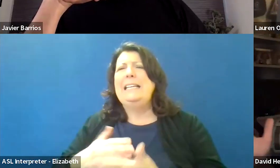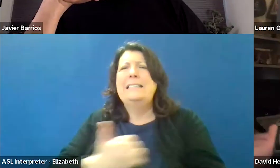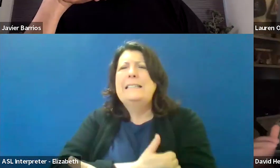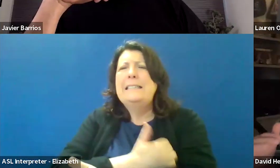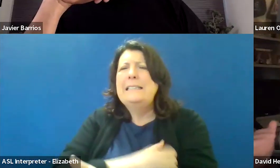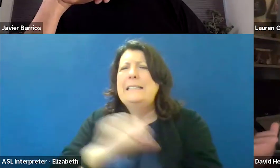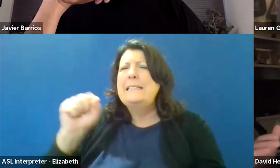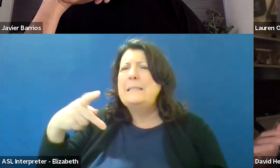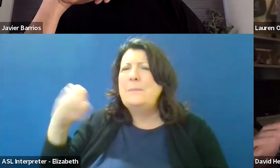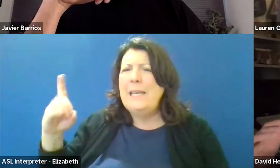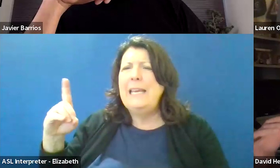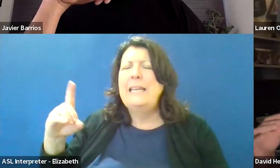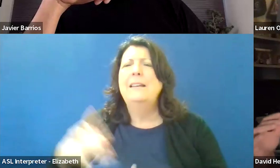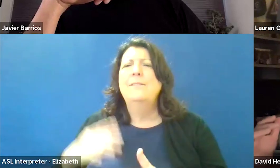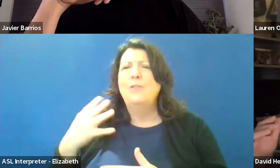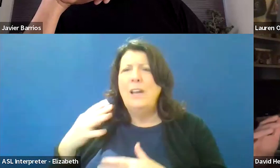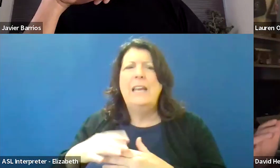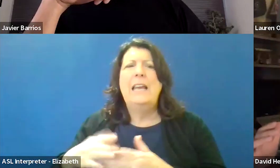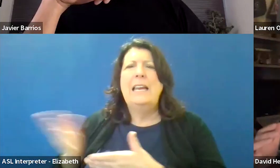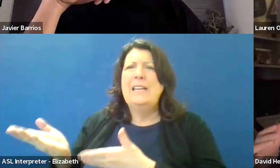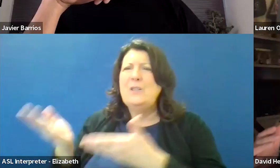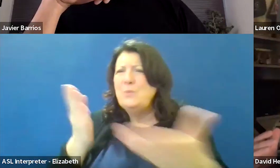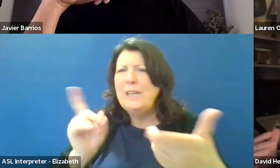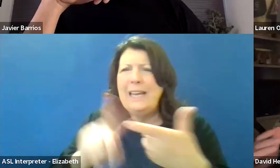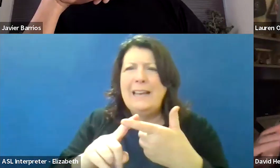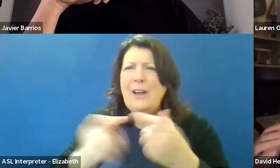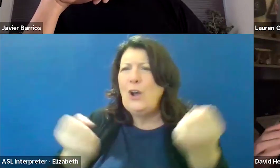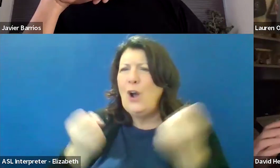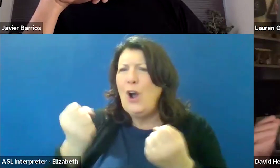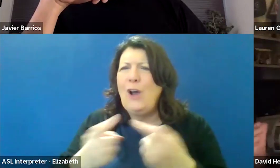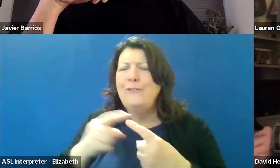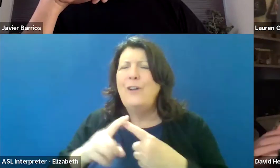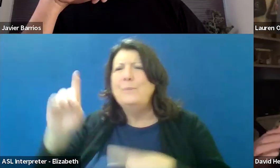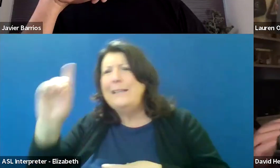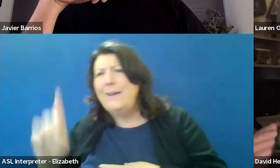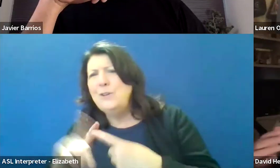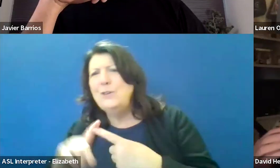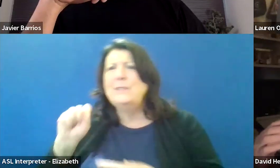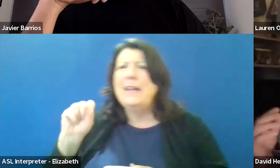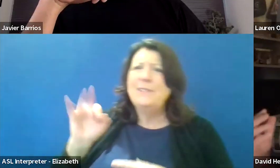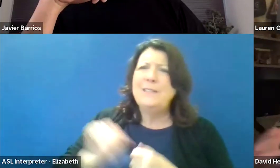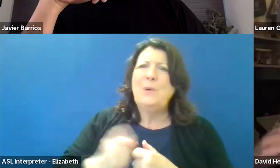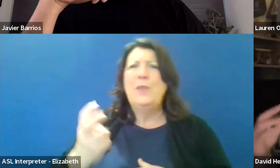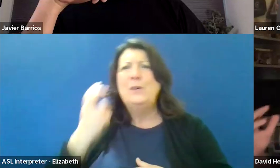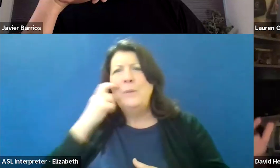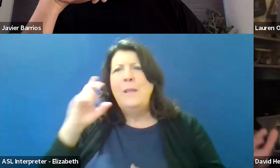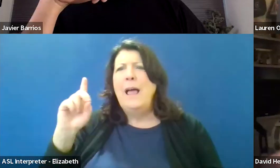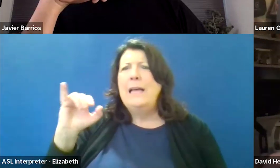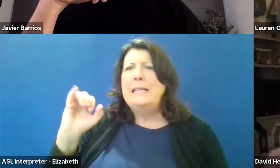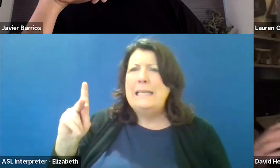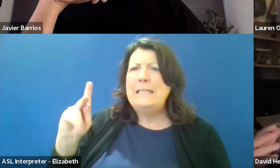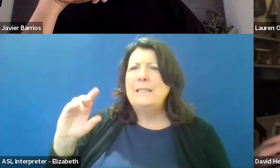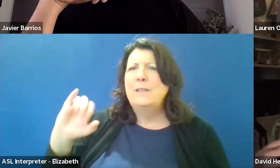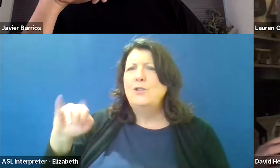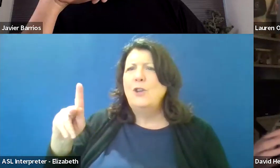and like, you know, Cleavon Little plays a blind disc jockey who kind of realizes this guy's on this like suicide run or whatever, and